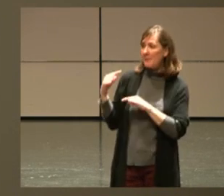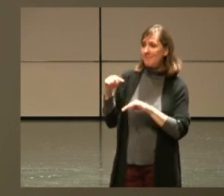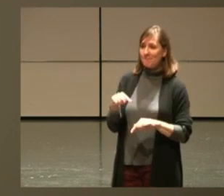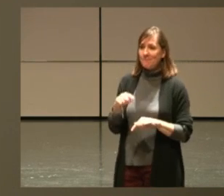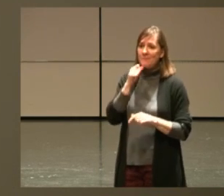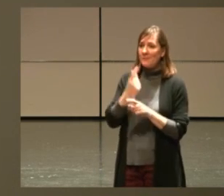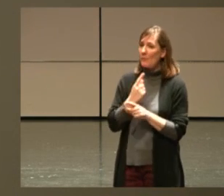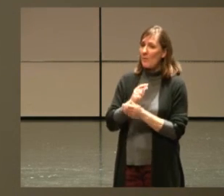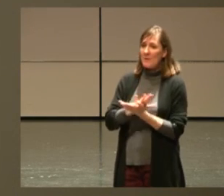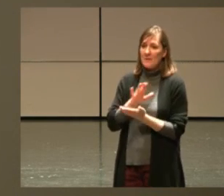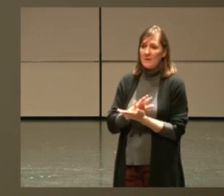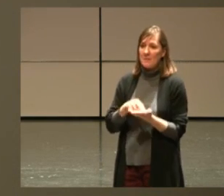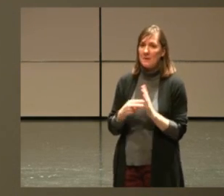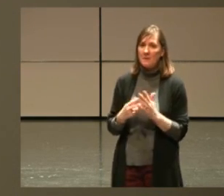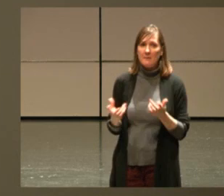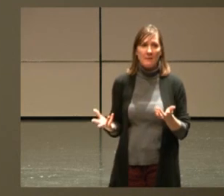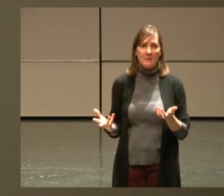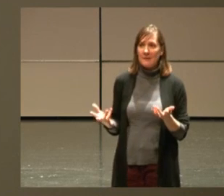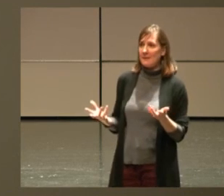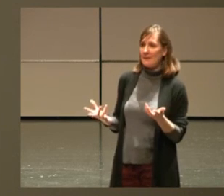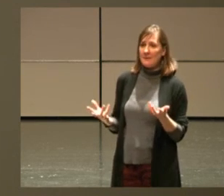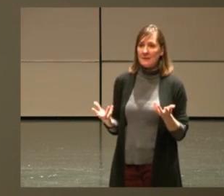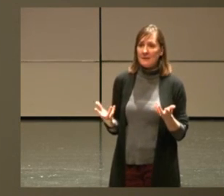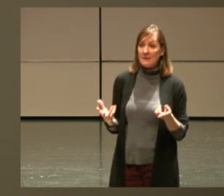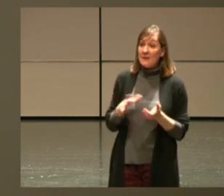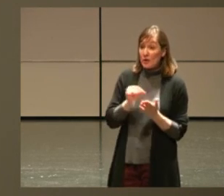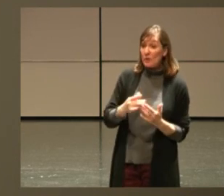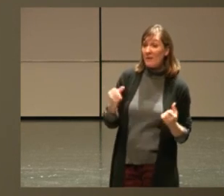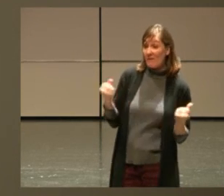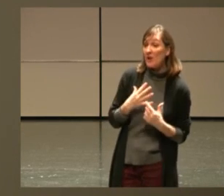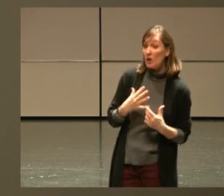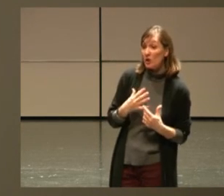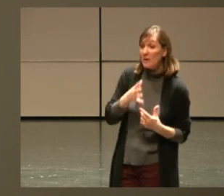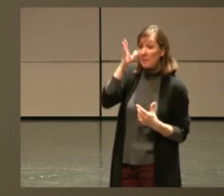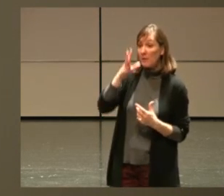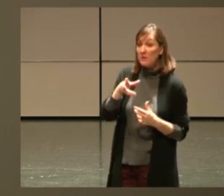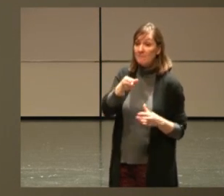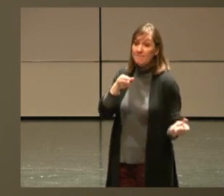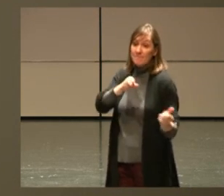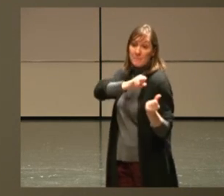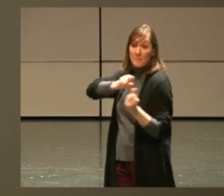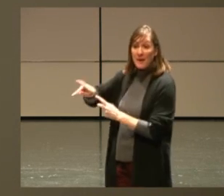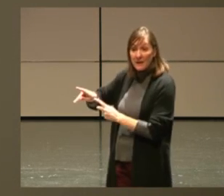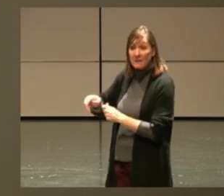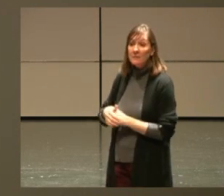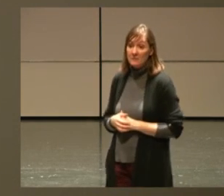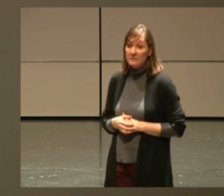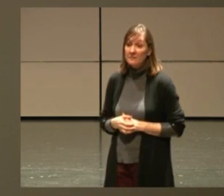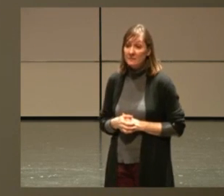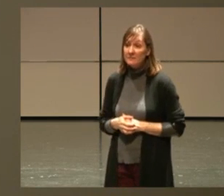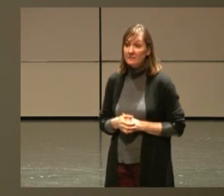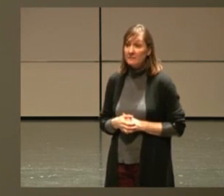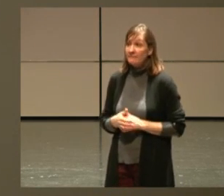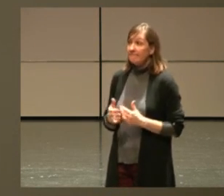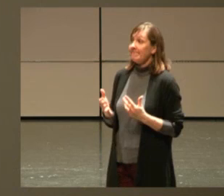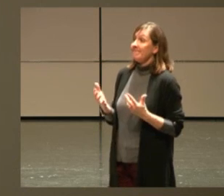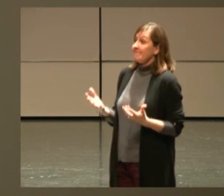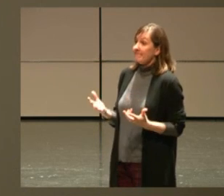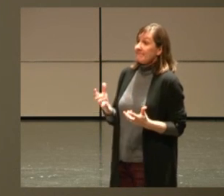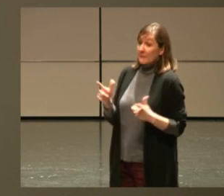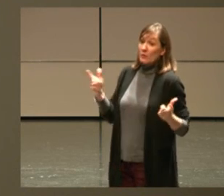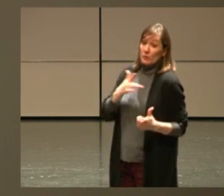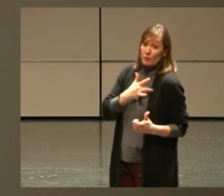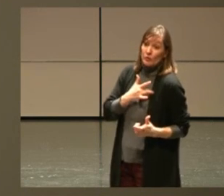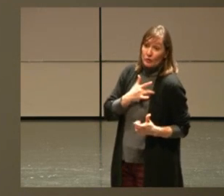appropriate documentation, and they are very fearful of the students' parents being shipped or sent or deported. And it's very concerning, and